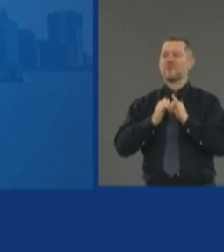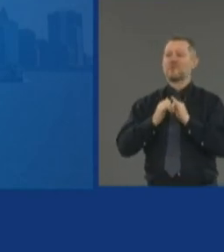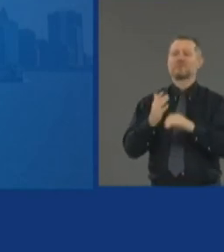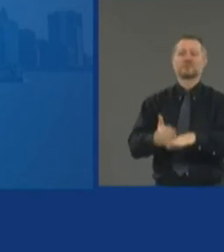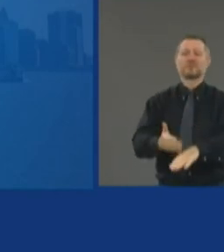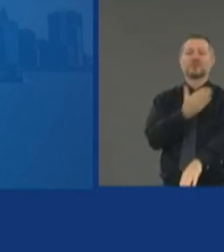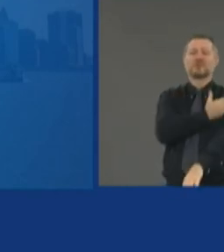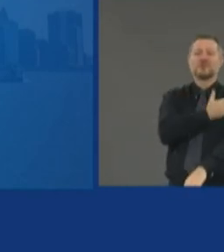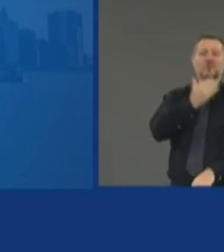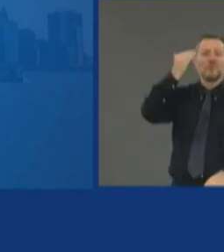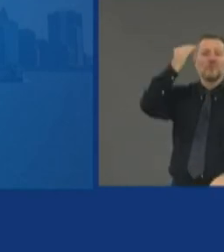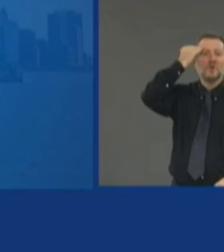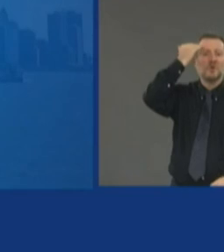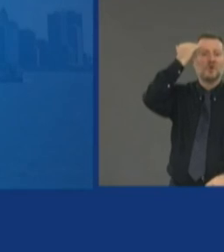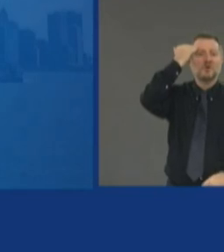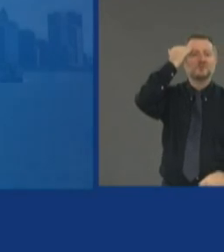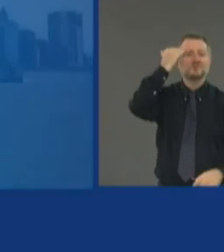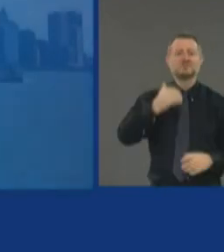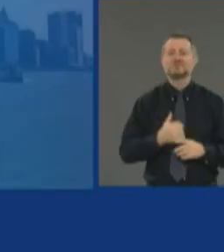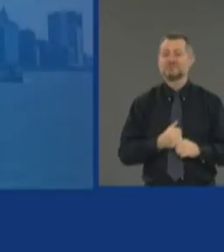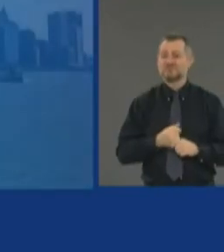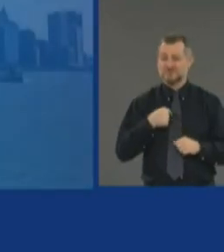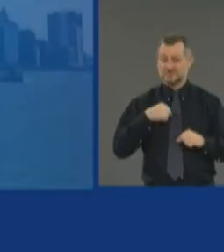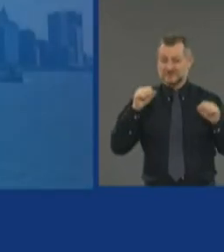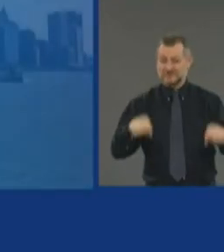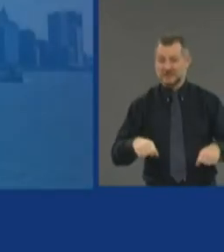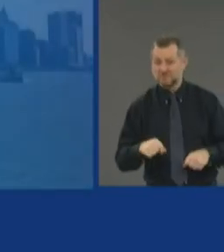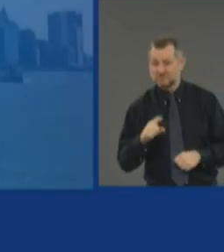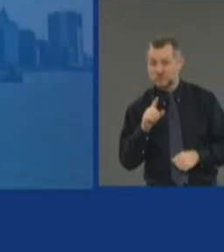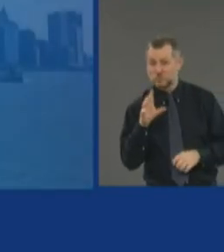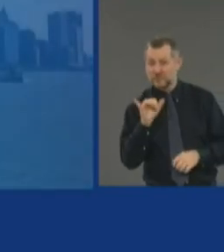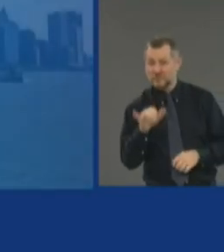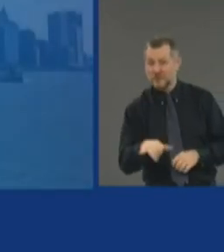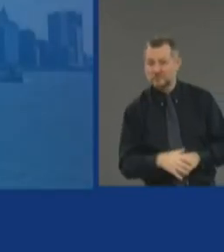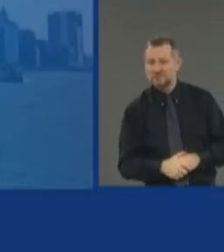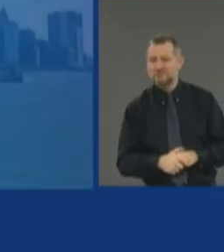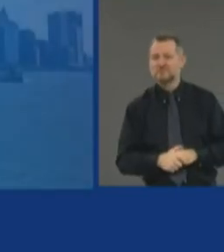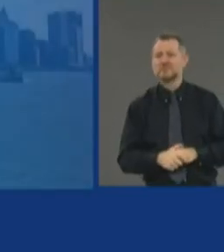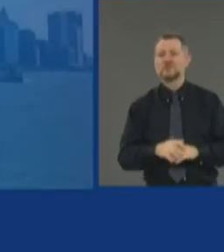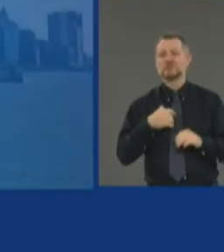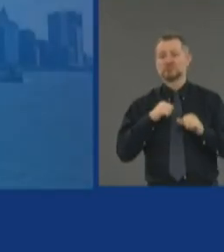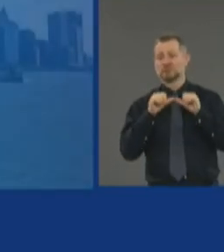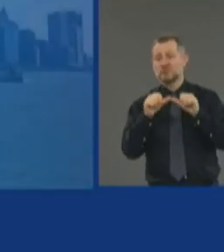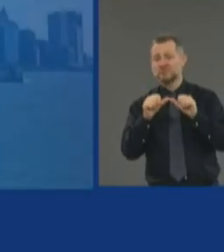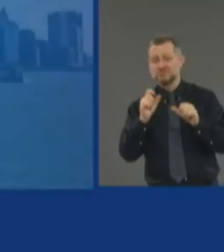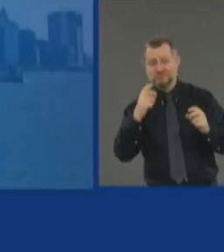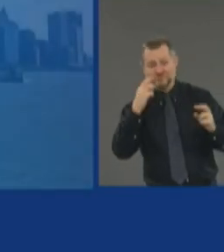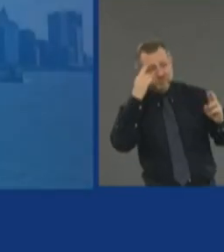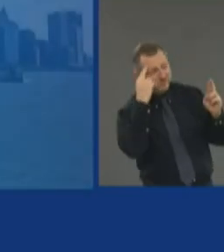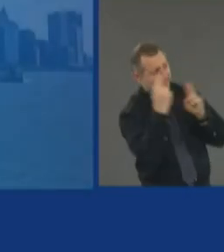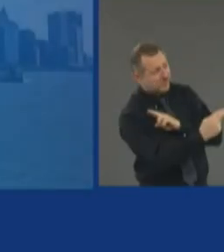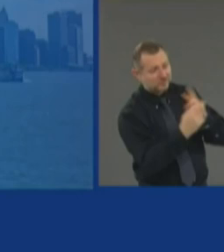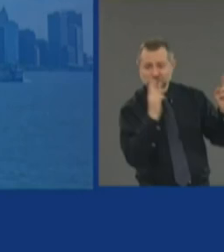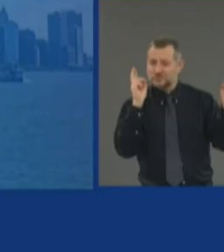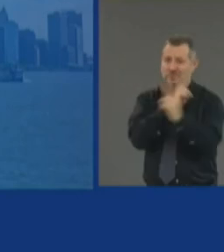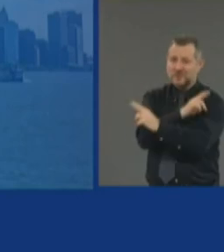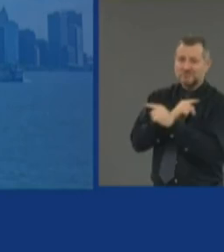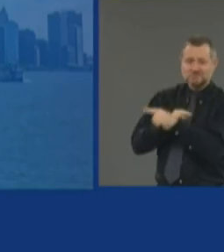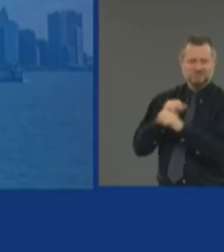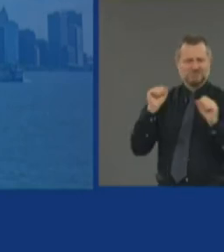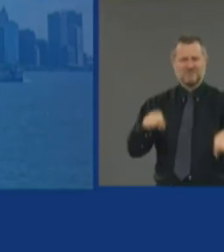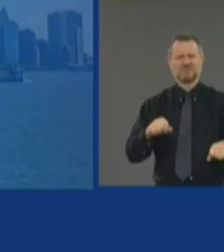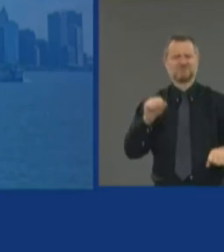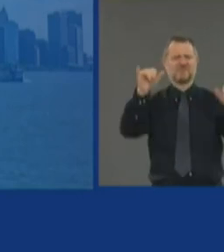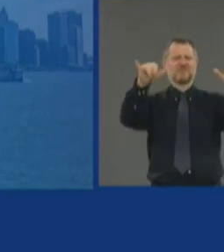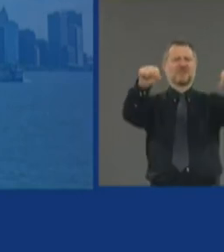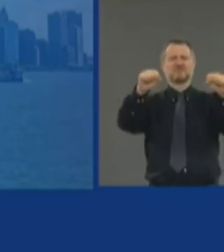Can you do that? Can you change behavior to respect one another? You're darn right you can. We know we